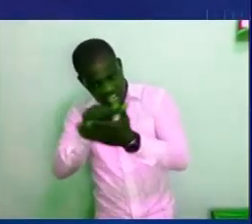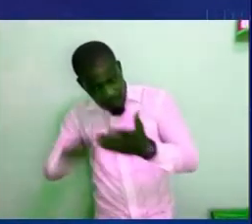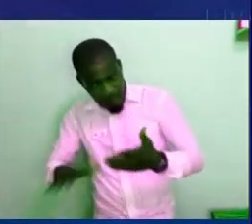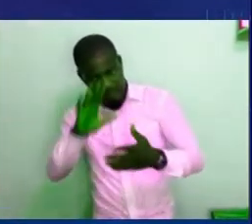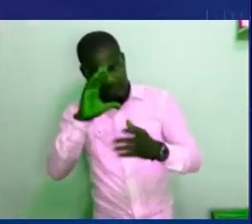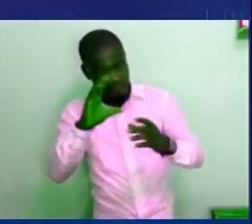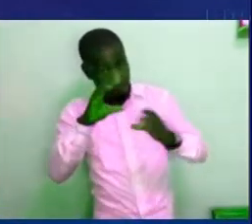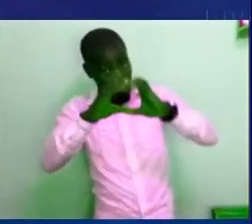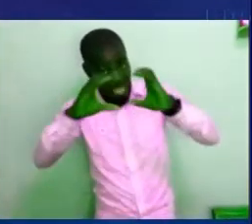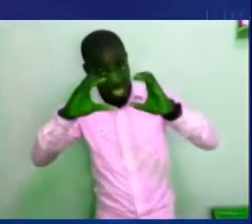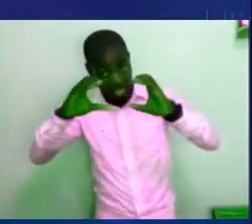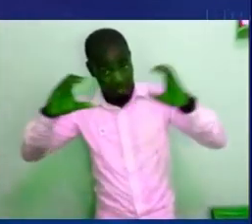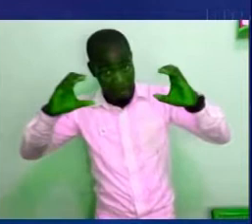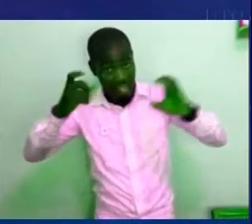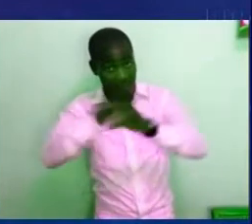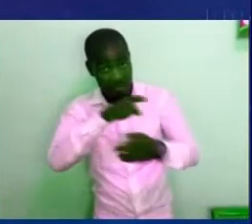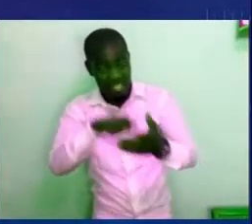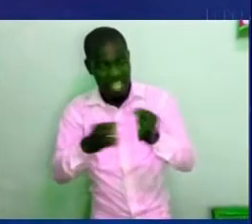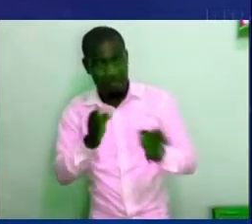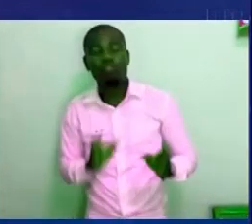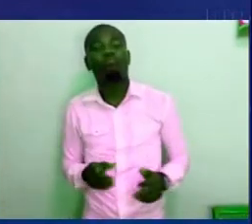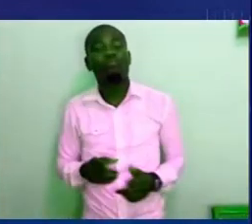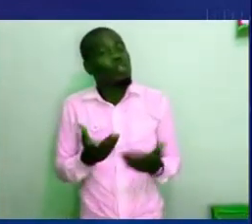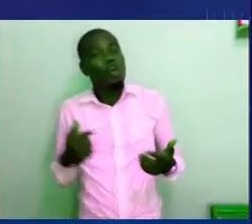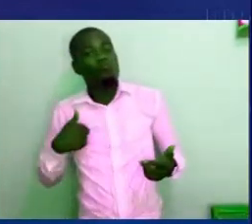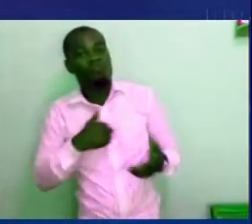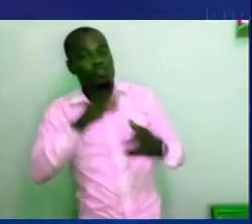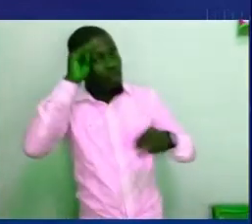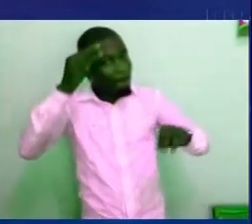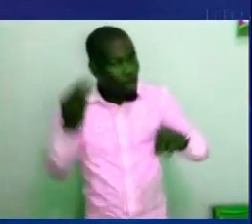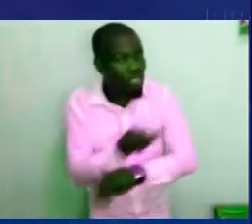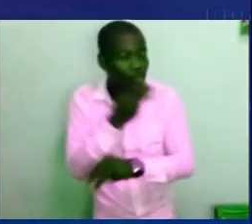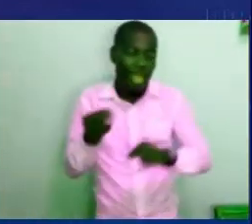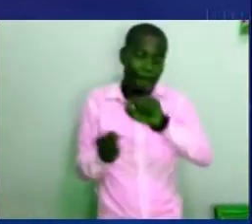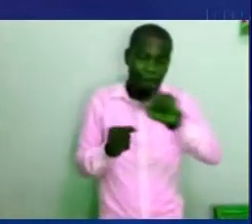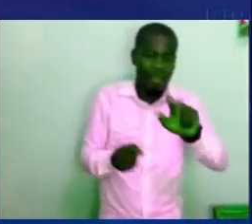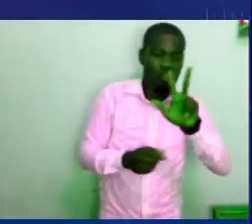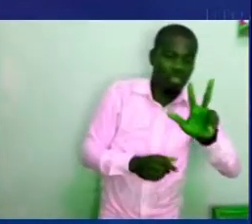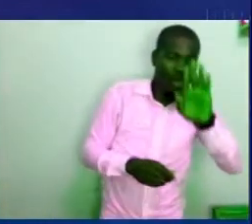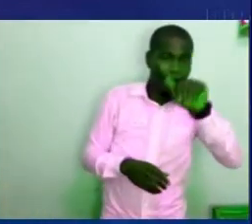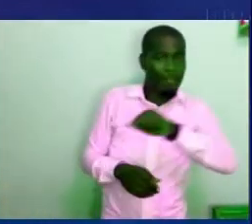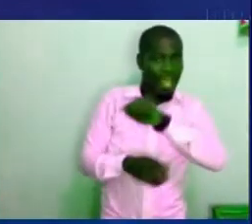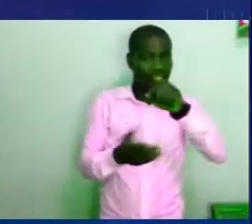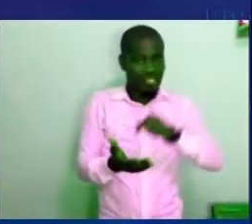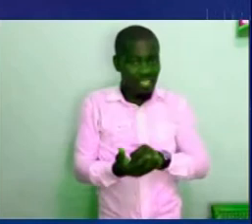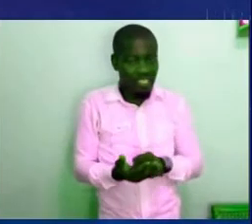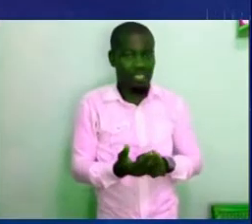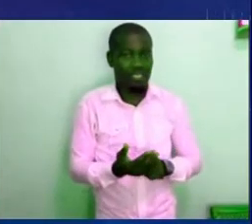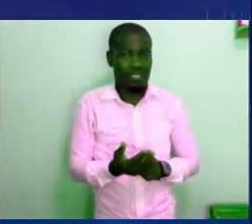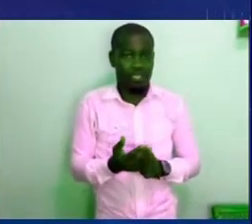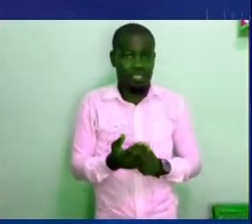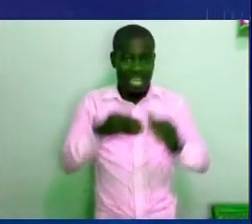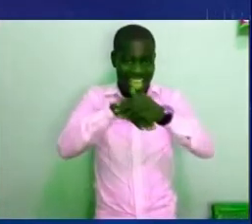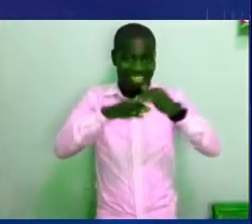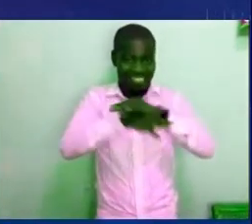5y plus 6z. Remove the brackets from this expression. So we will multiply minus